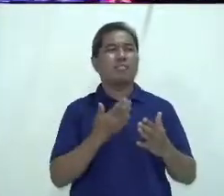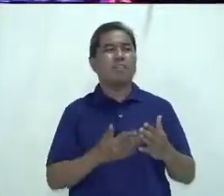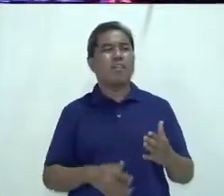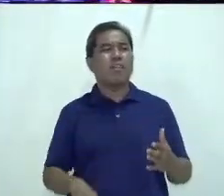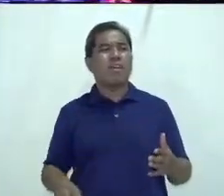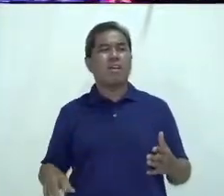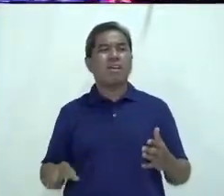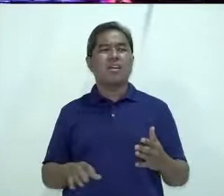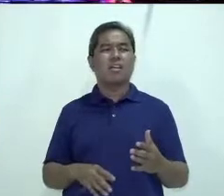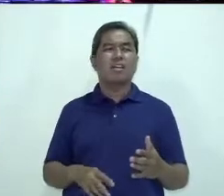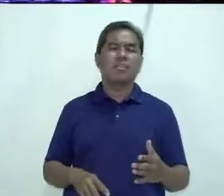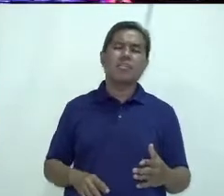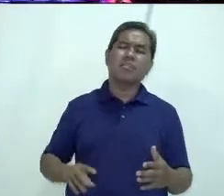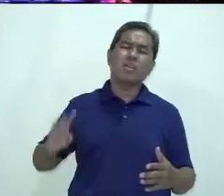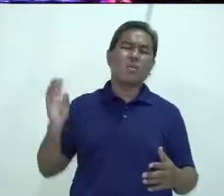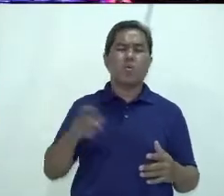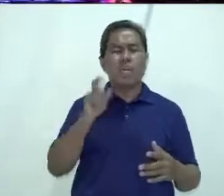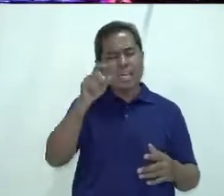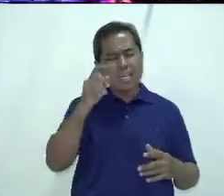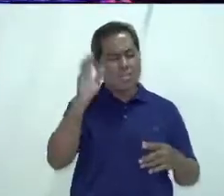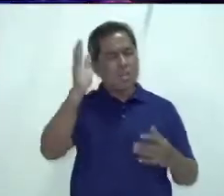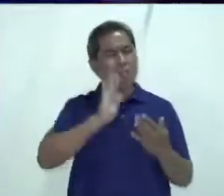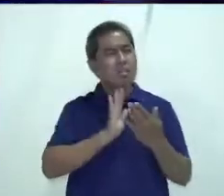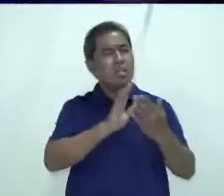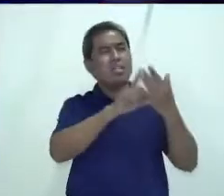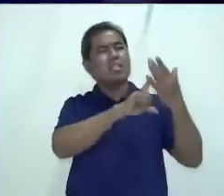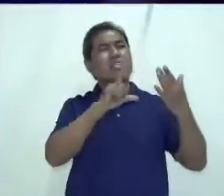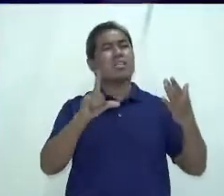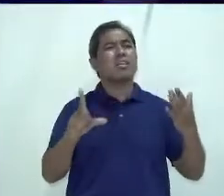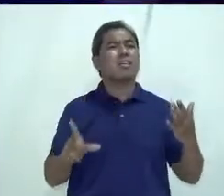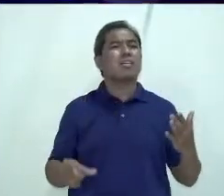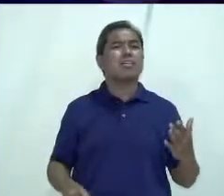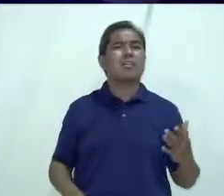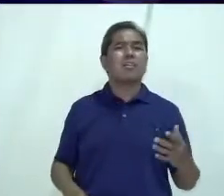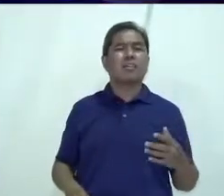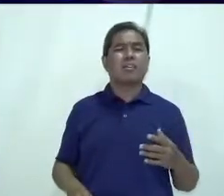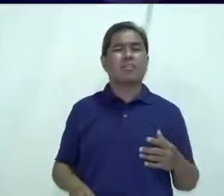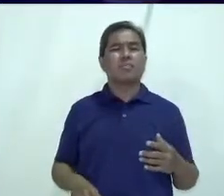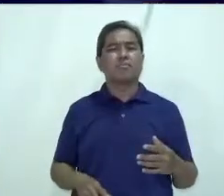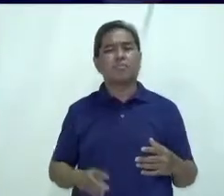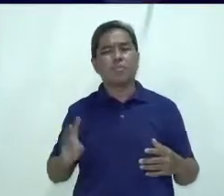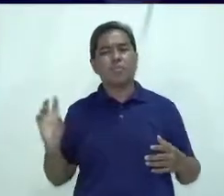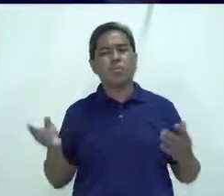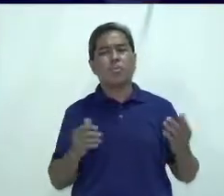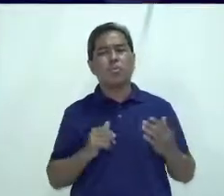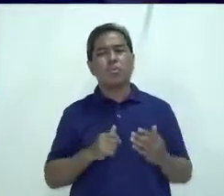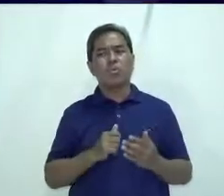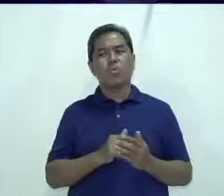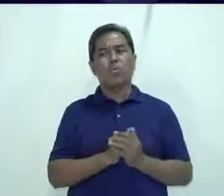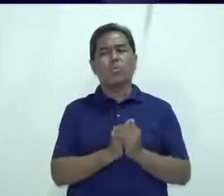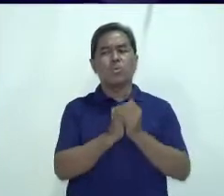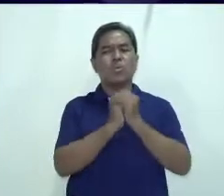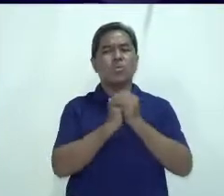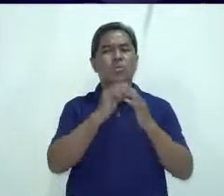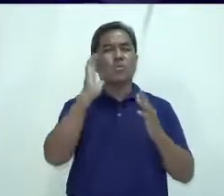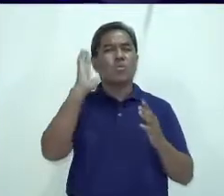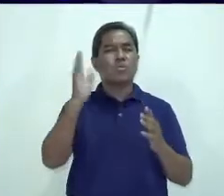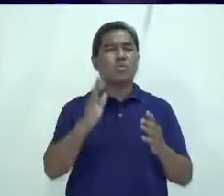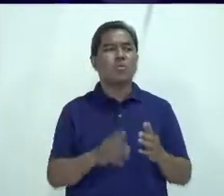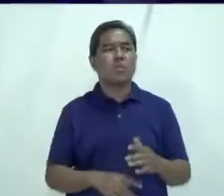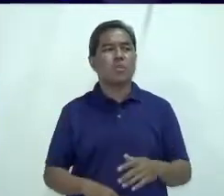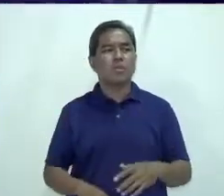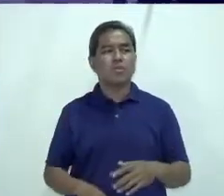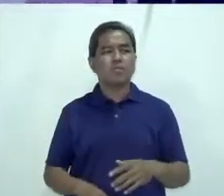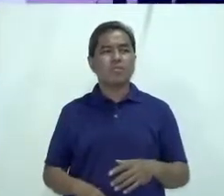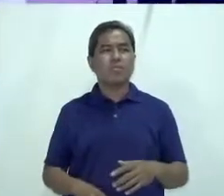Lord, we need your presence, Lord. We need your fresh wind, oh God. We need a fresh wind from you.